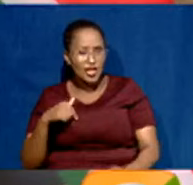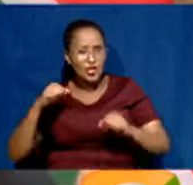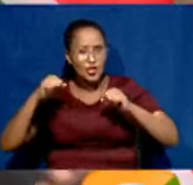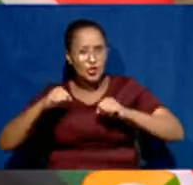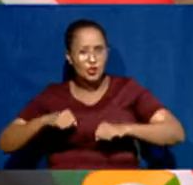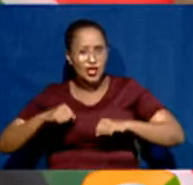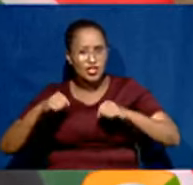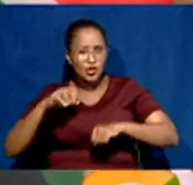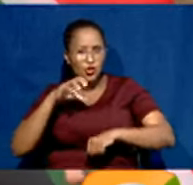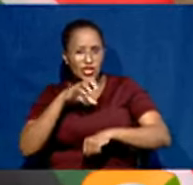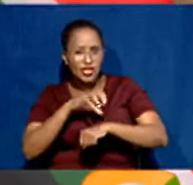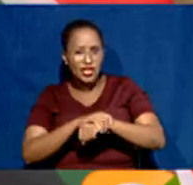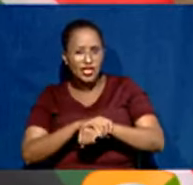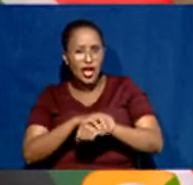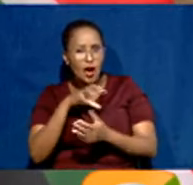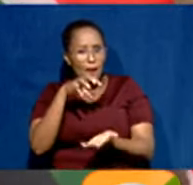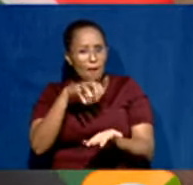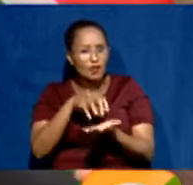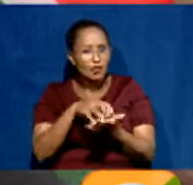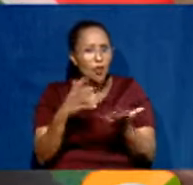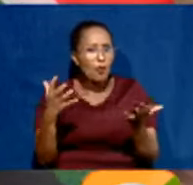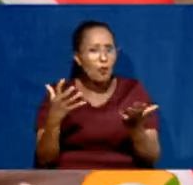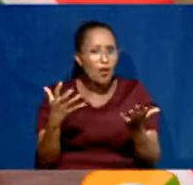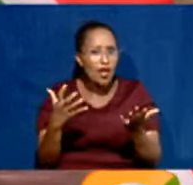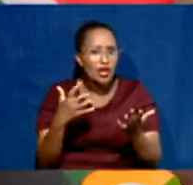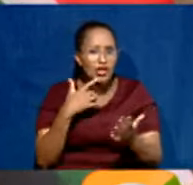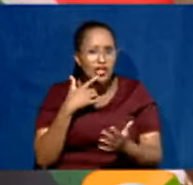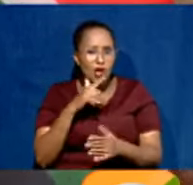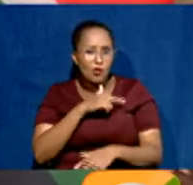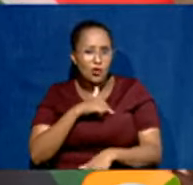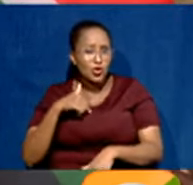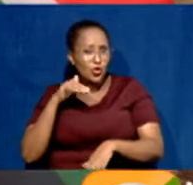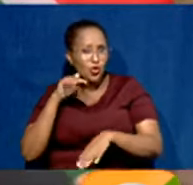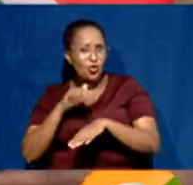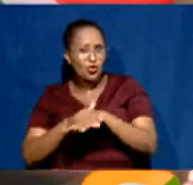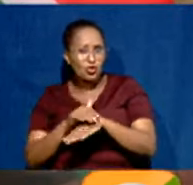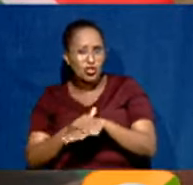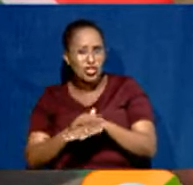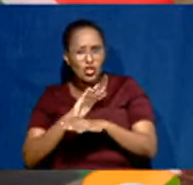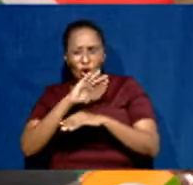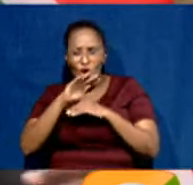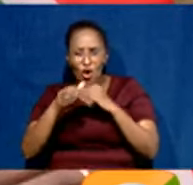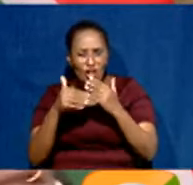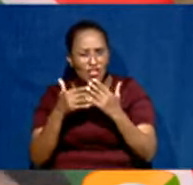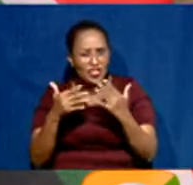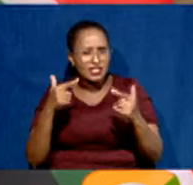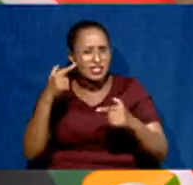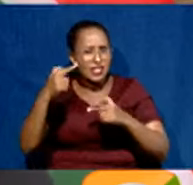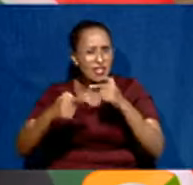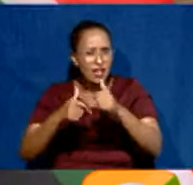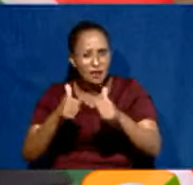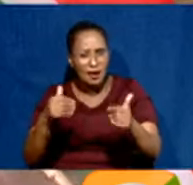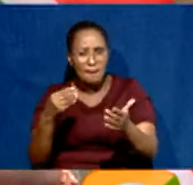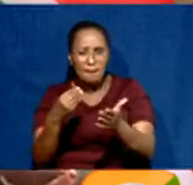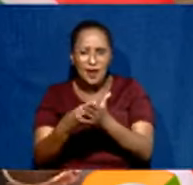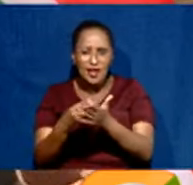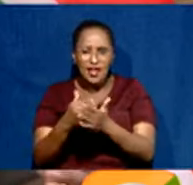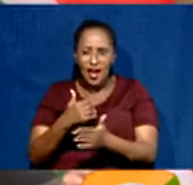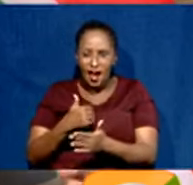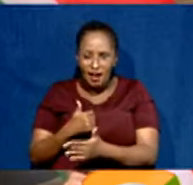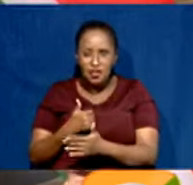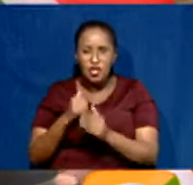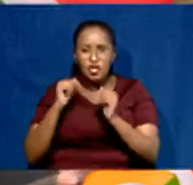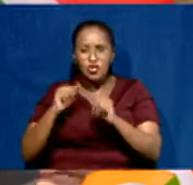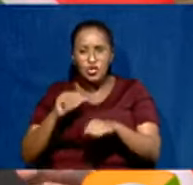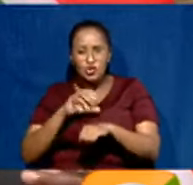able to get to a place where we can say we are good. You know, that things are moving, there is money in the pocket, we can